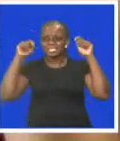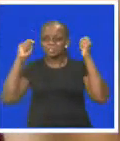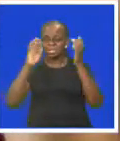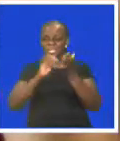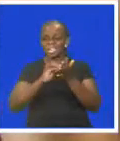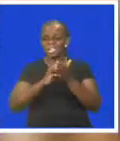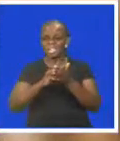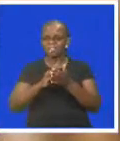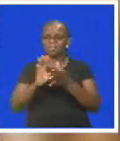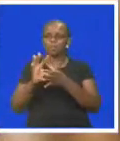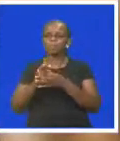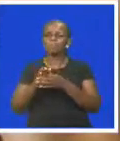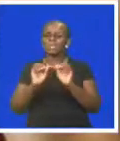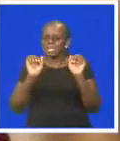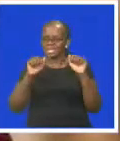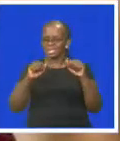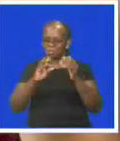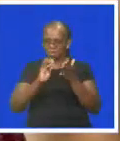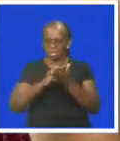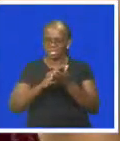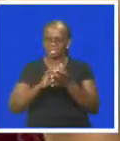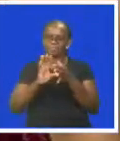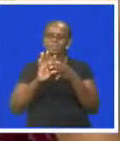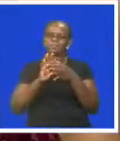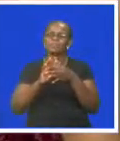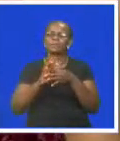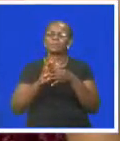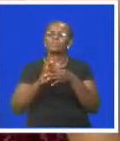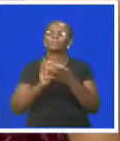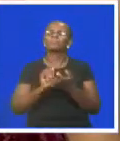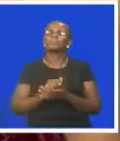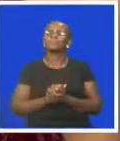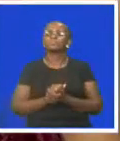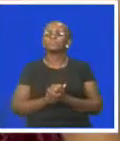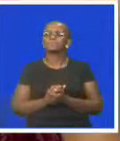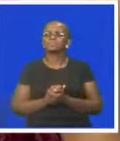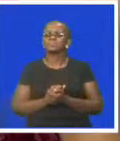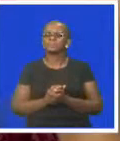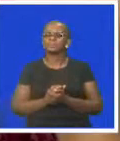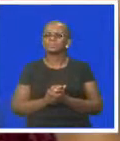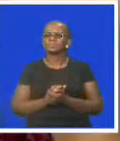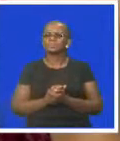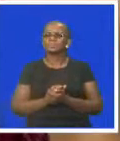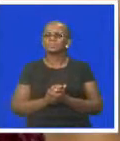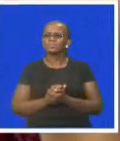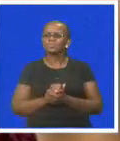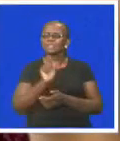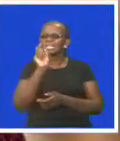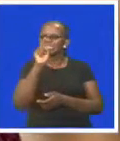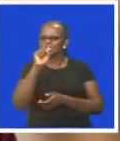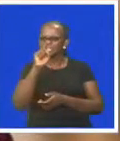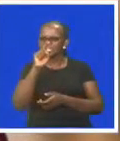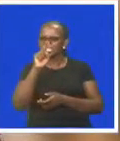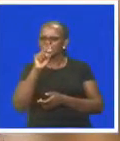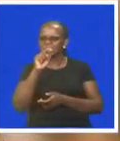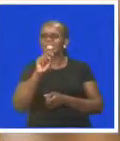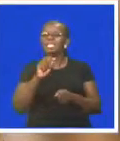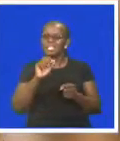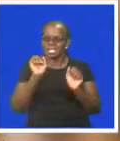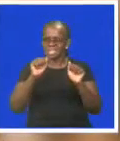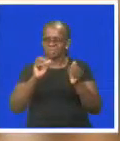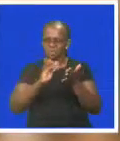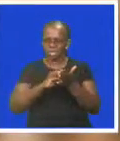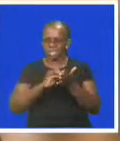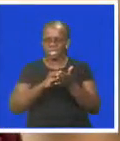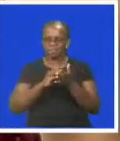farm? Yes, we do keep sheep at home. And do we keep chickens at home? Yes, we do